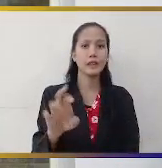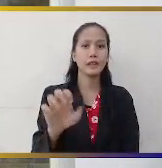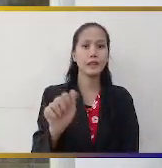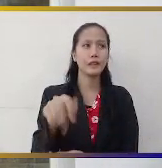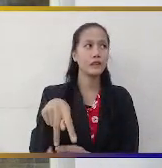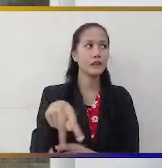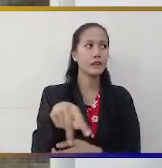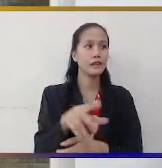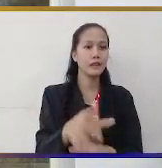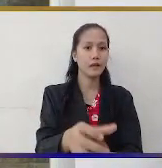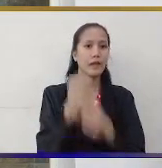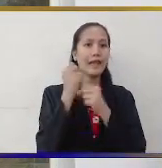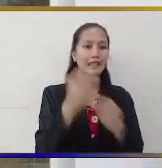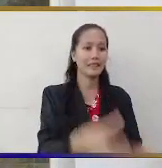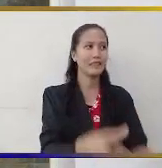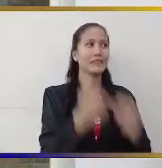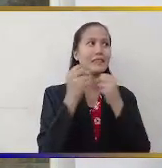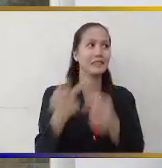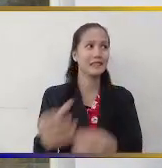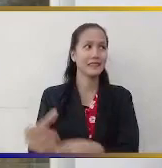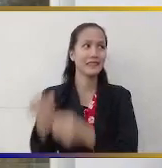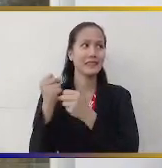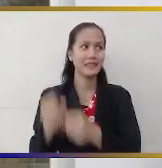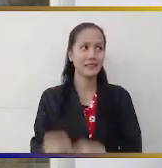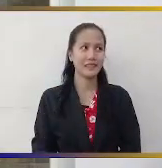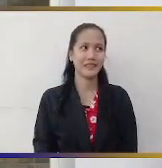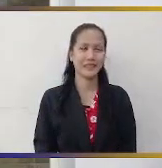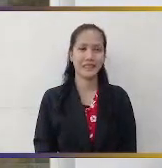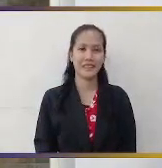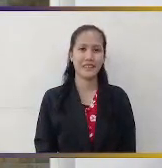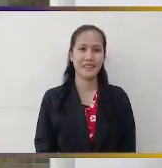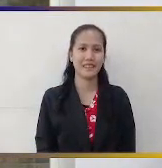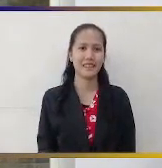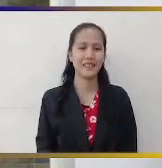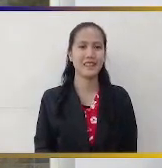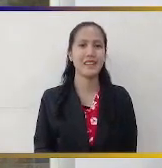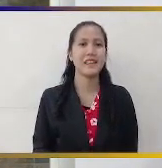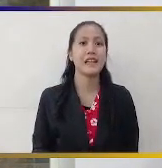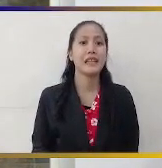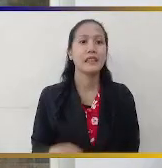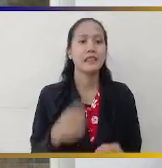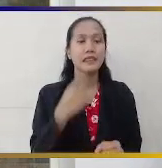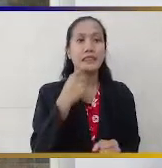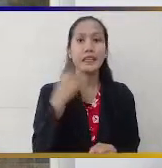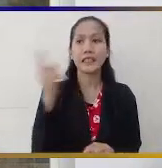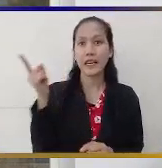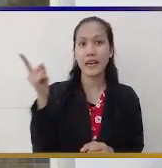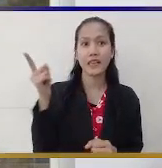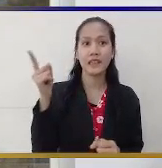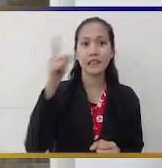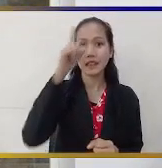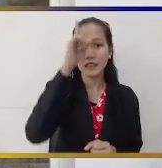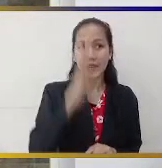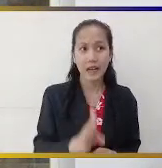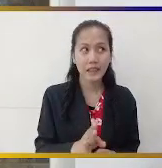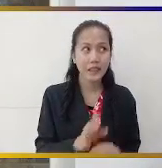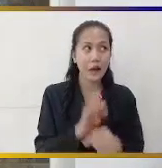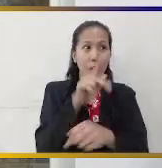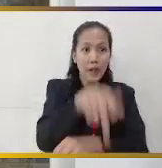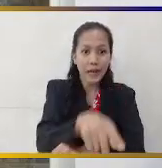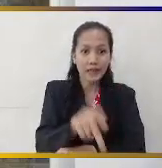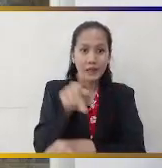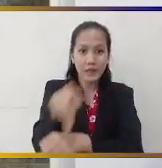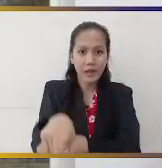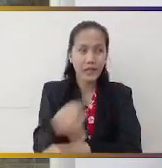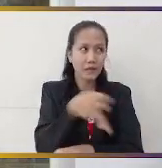and then to grow. You are in one of the greatest churches, not just in the Philippines, in